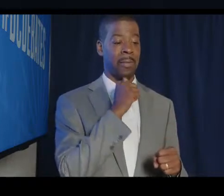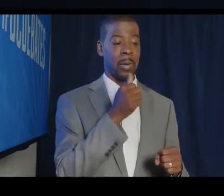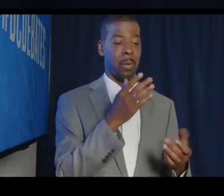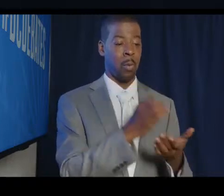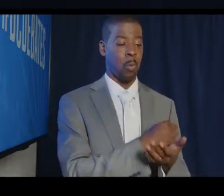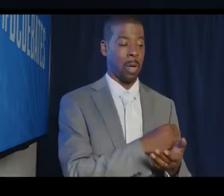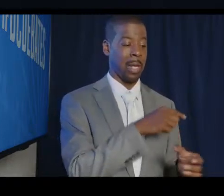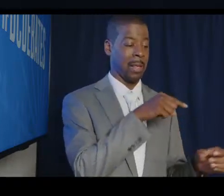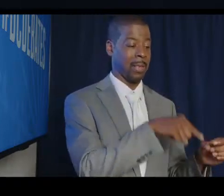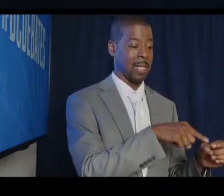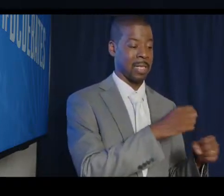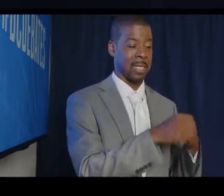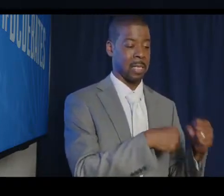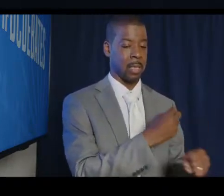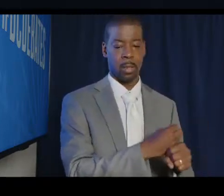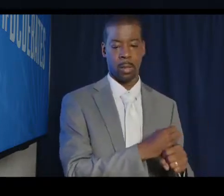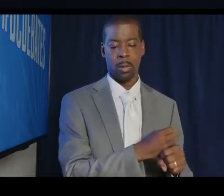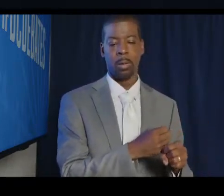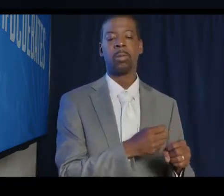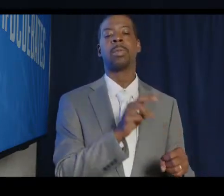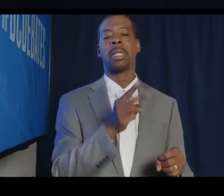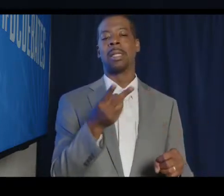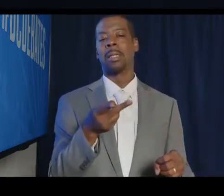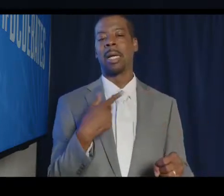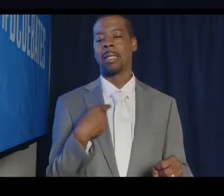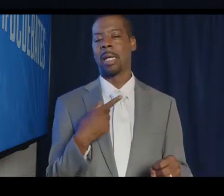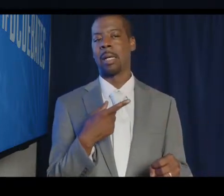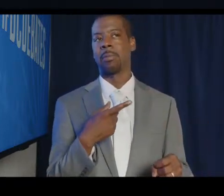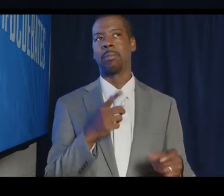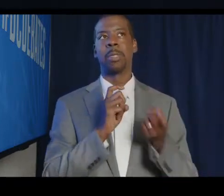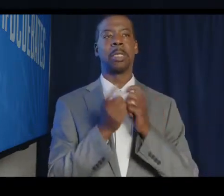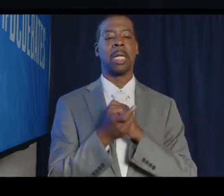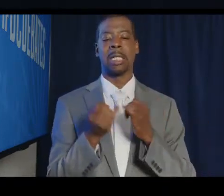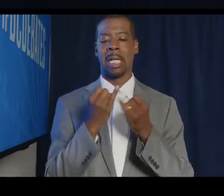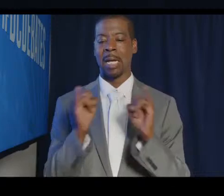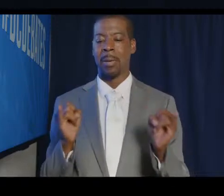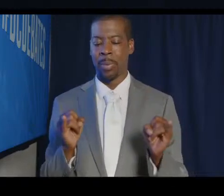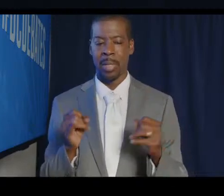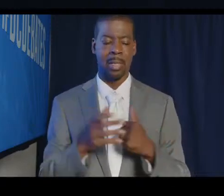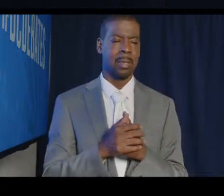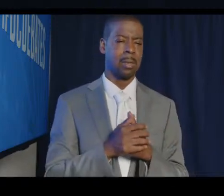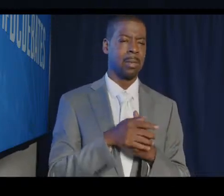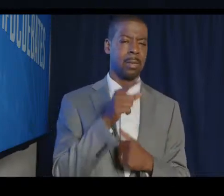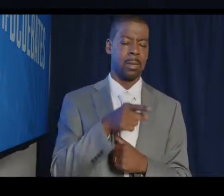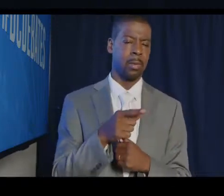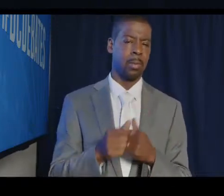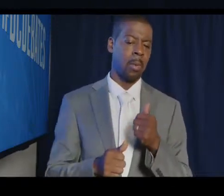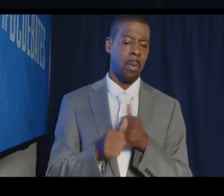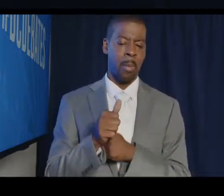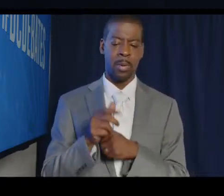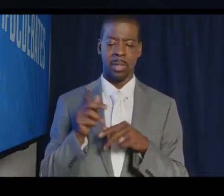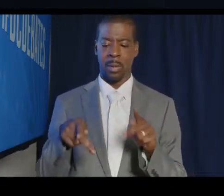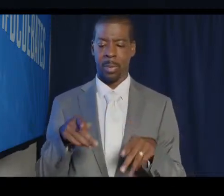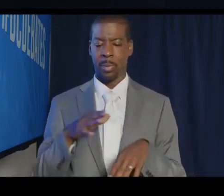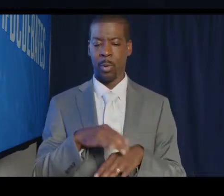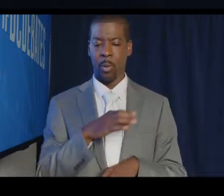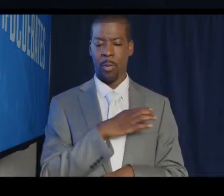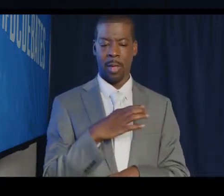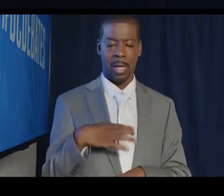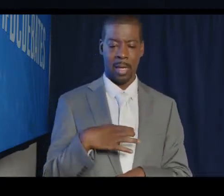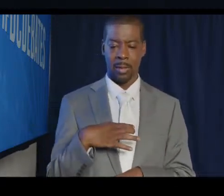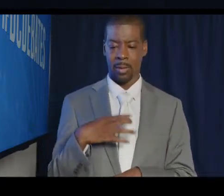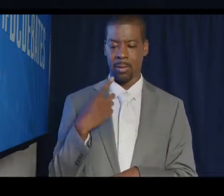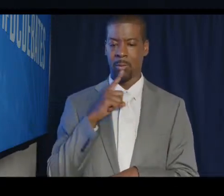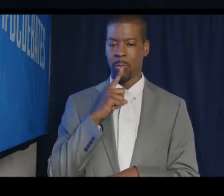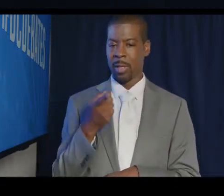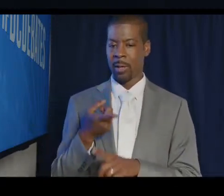one year in one area, you just run as an independent and you're really something else. So for many, many years on our council, the majority of the folks on the council are really from one